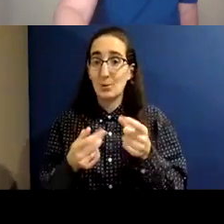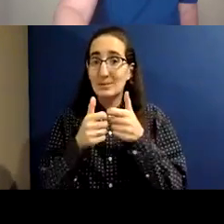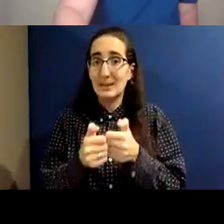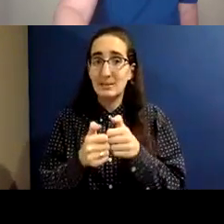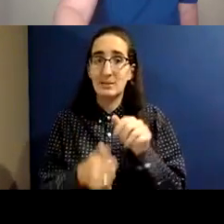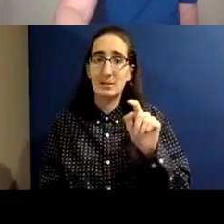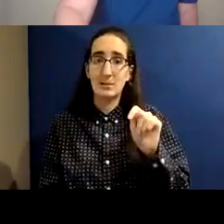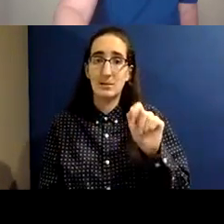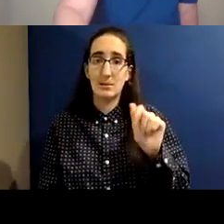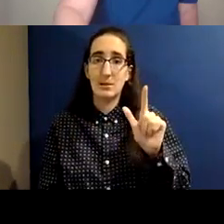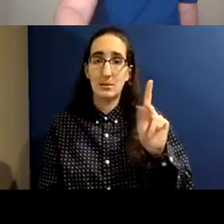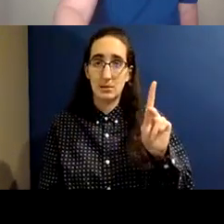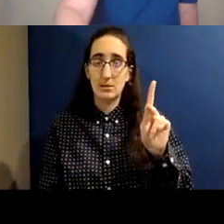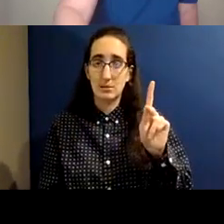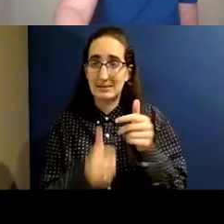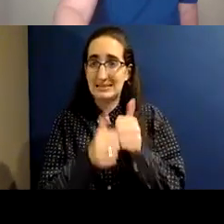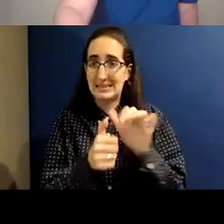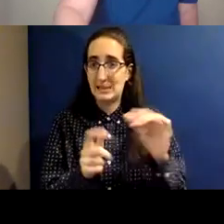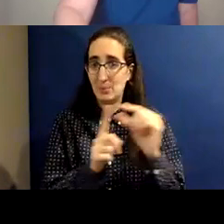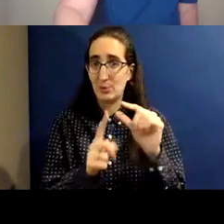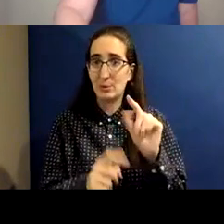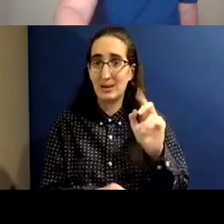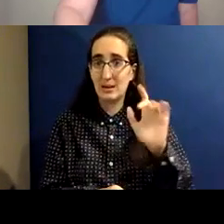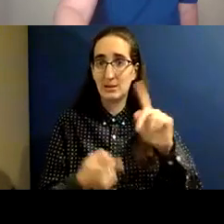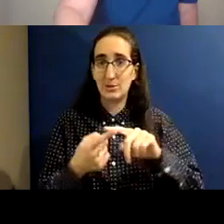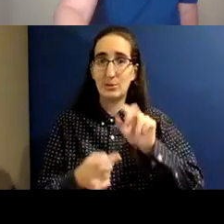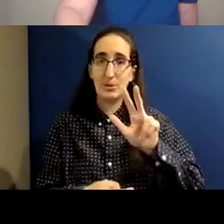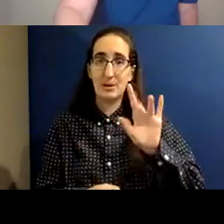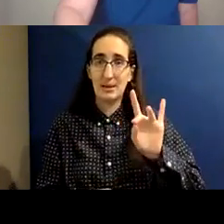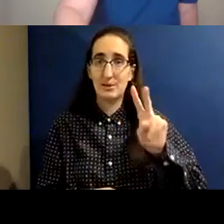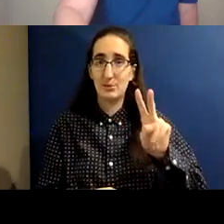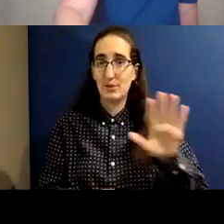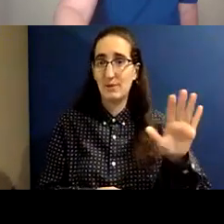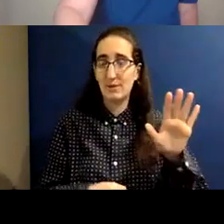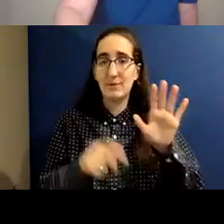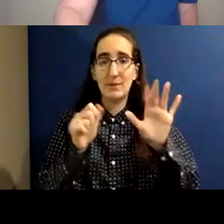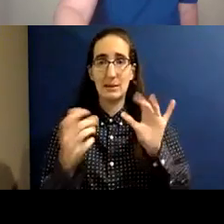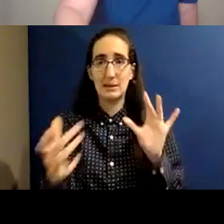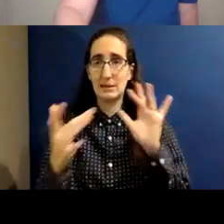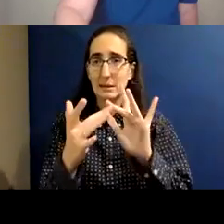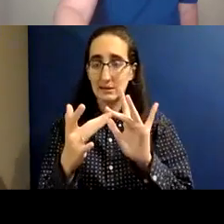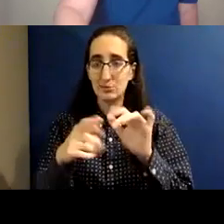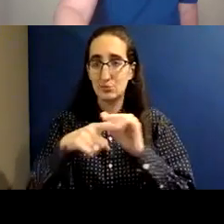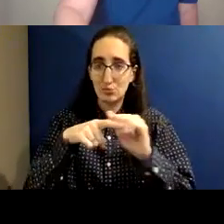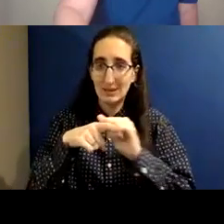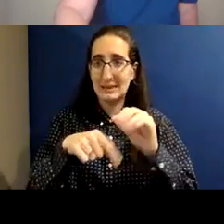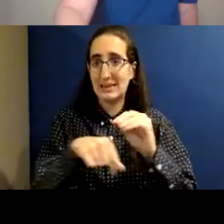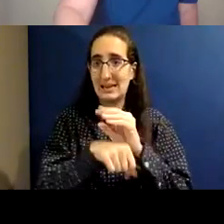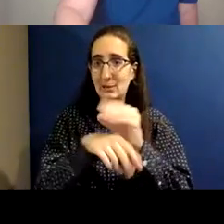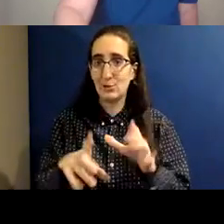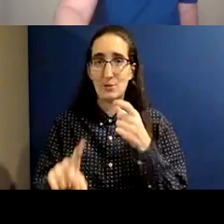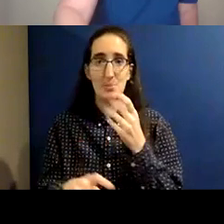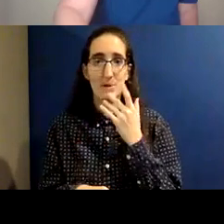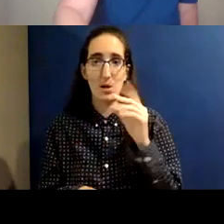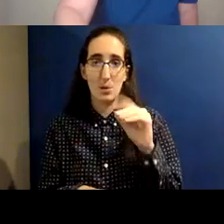TALK, T-A-L-K, to 38255, and they can get connected to a trained counselor from the Colorado